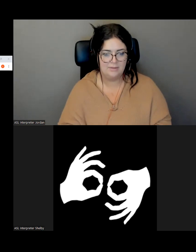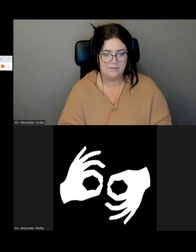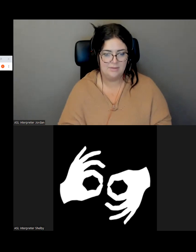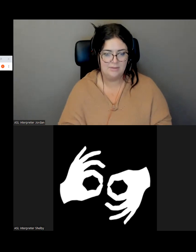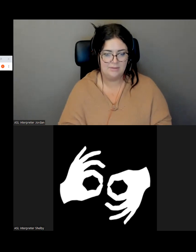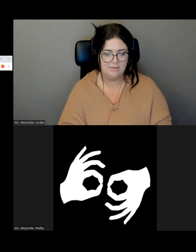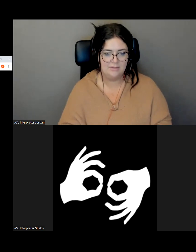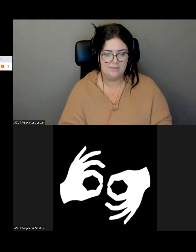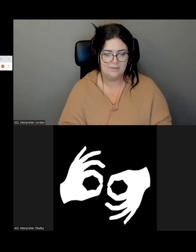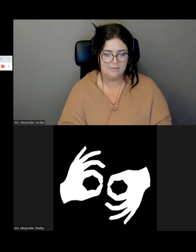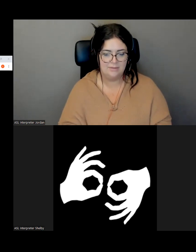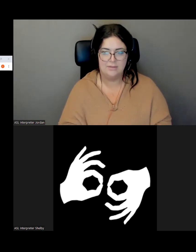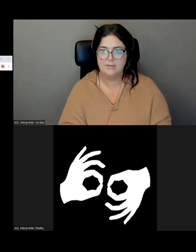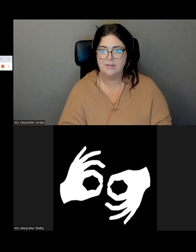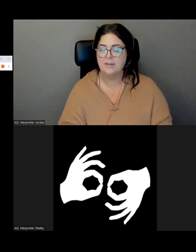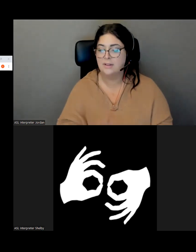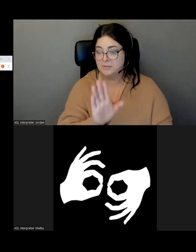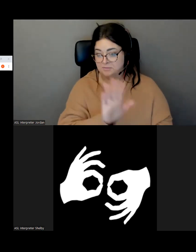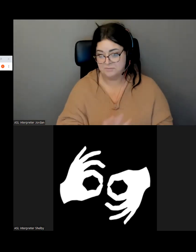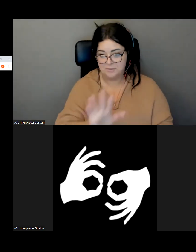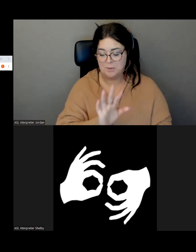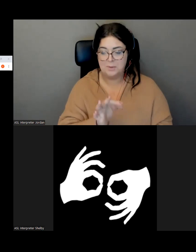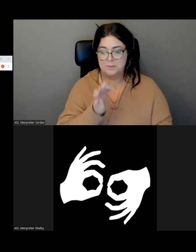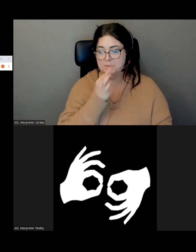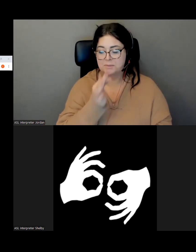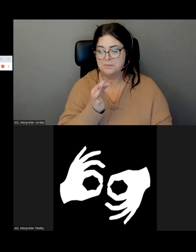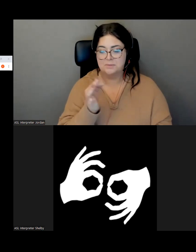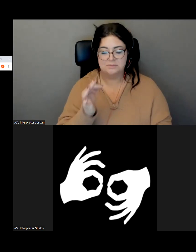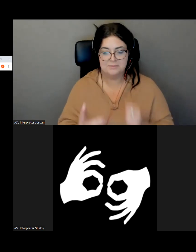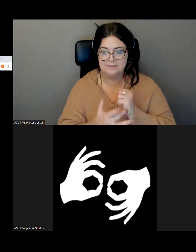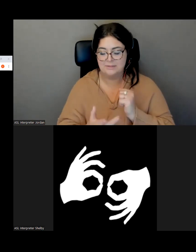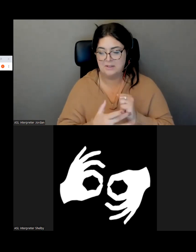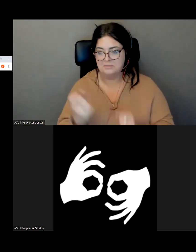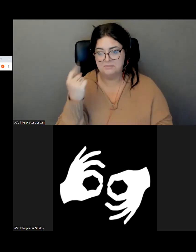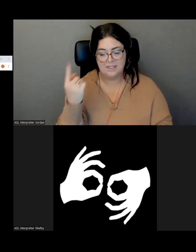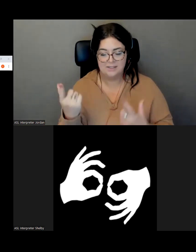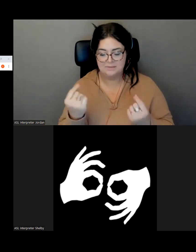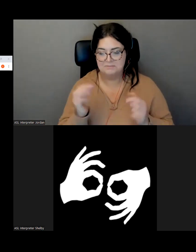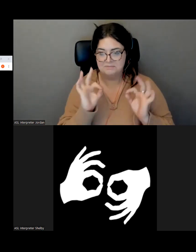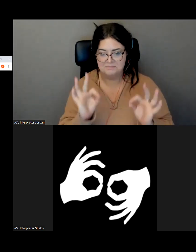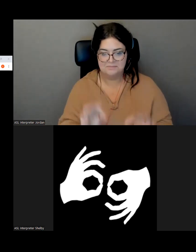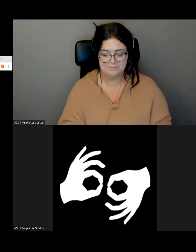already experts on technology pretty much. You've got lots of experience.